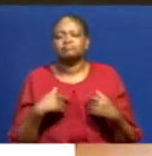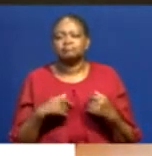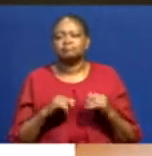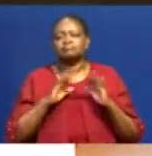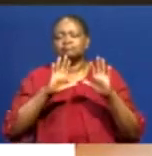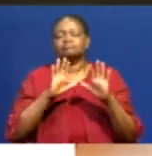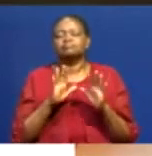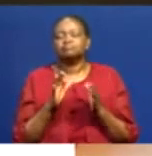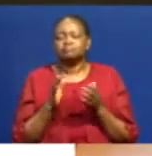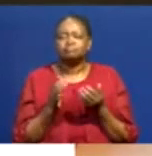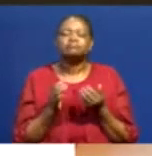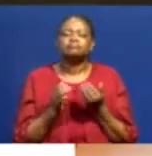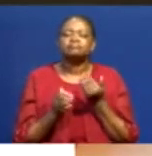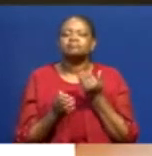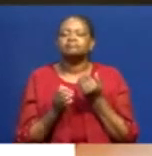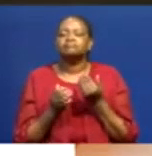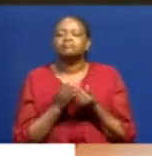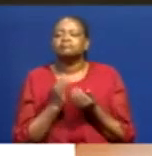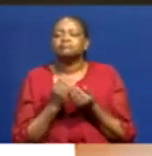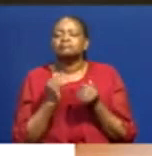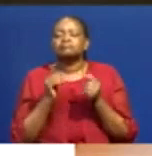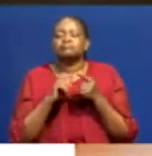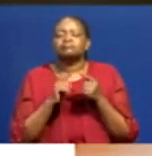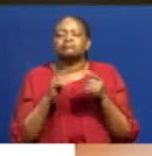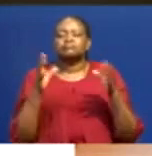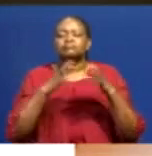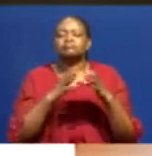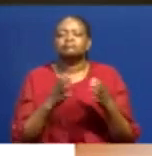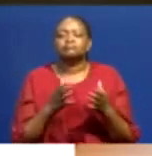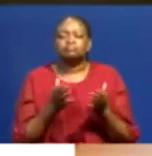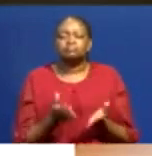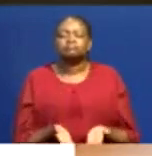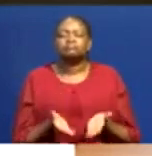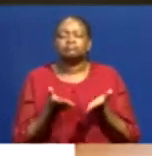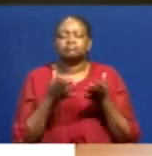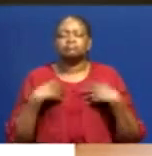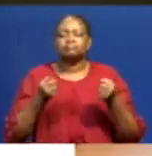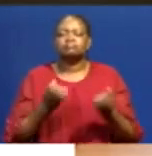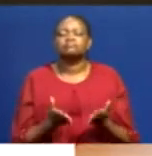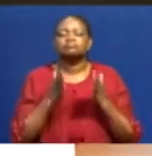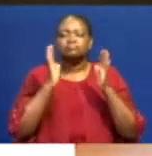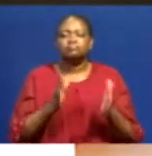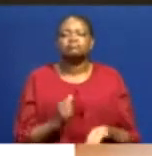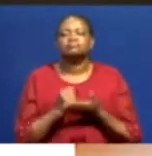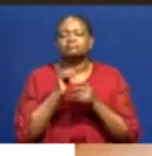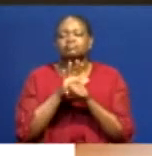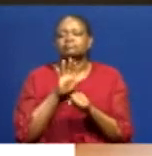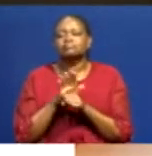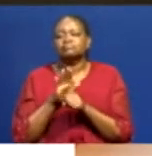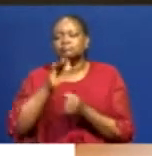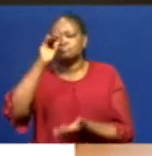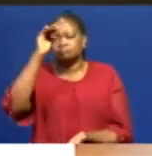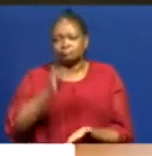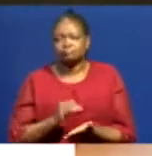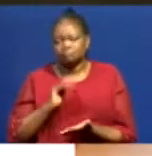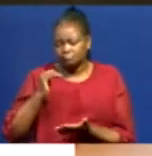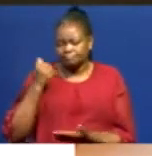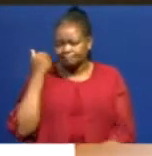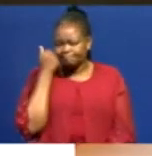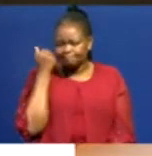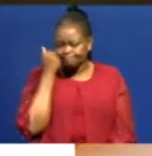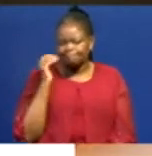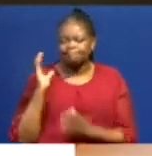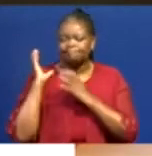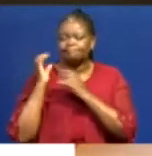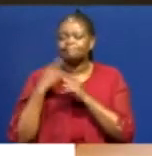promoters. According to the governor, James Orengo, the deployment of community health promoters has helped the reduction of the county disease